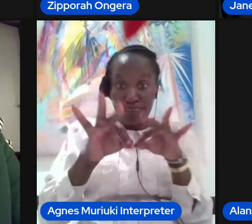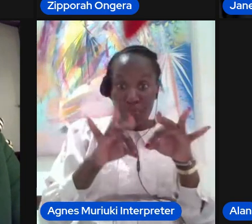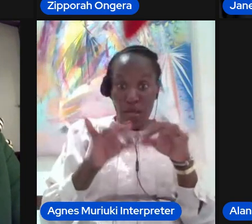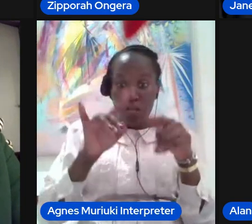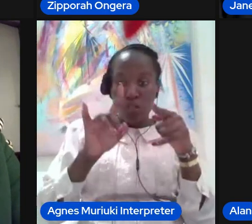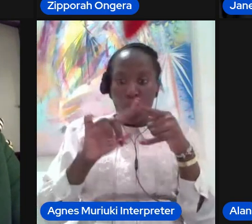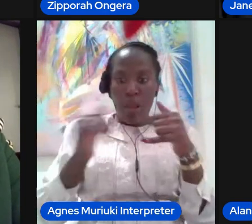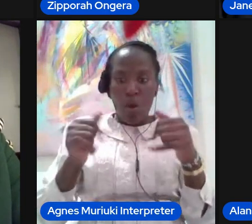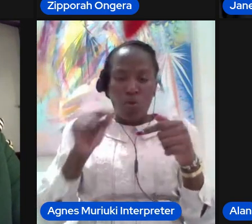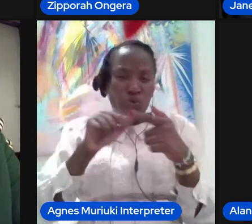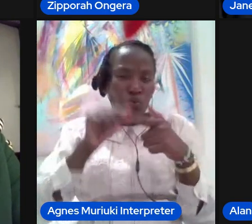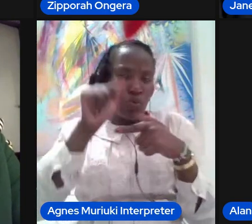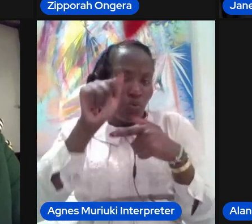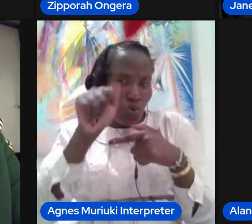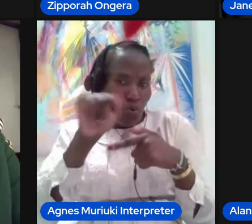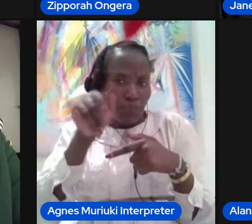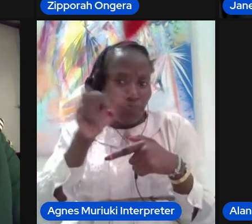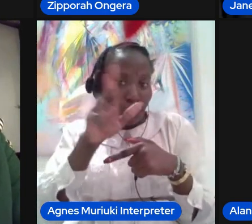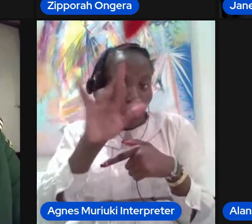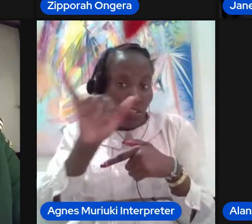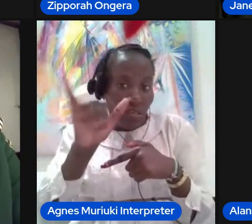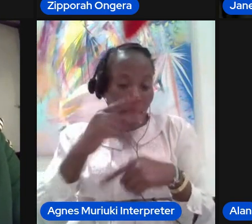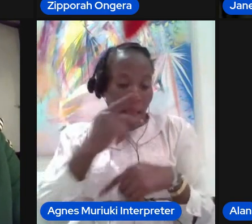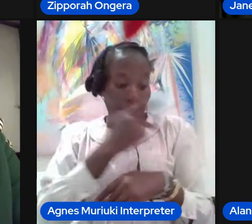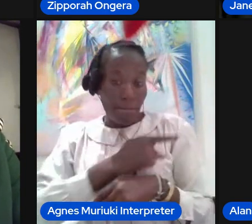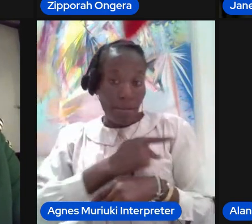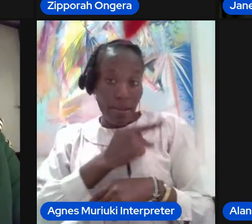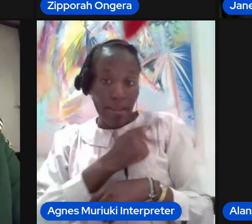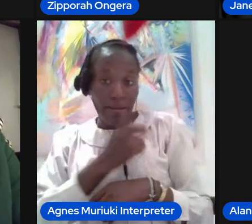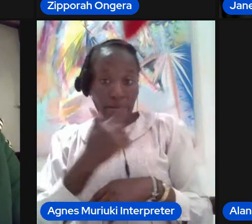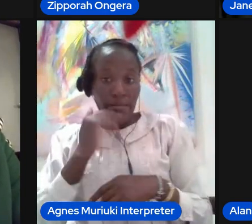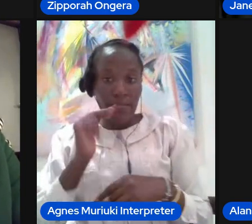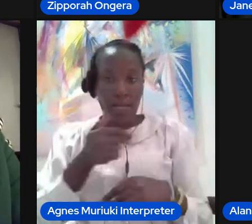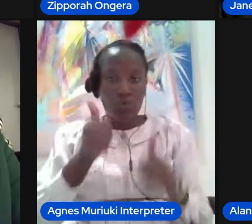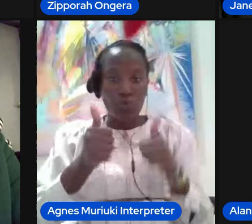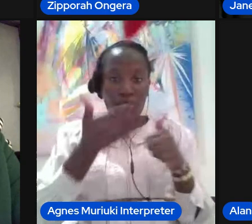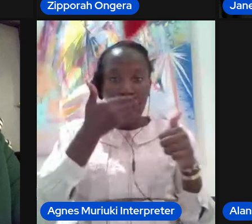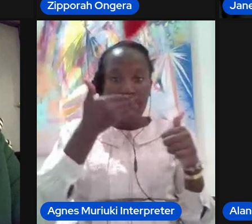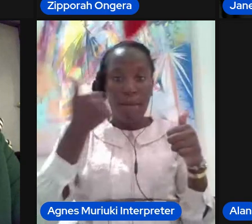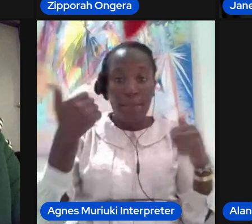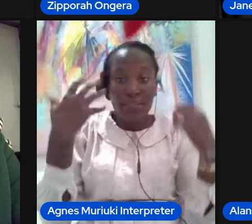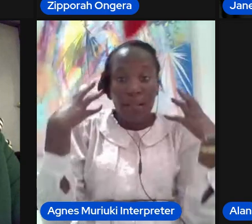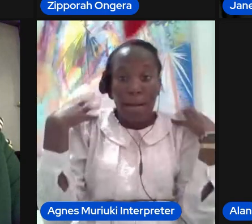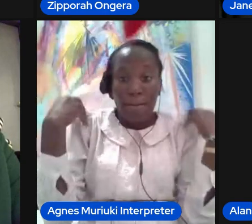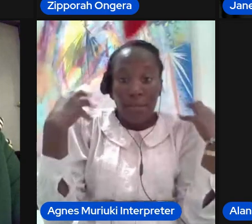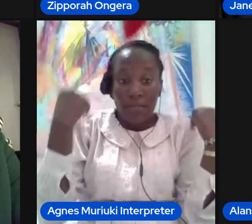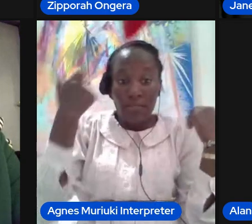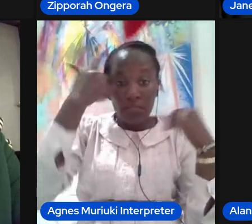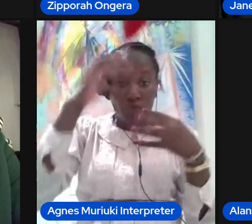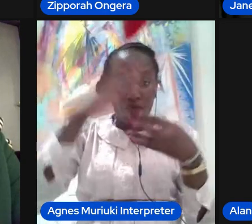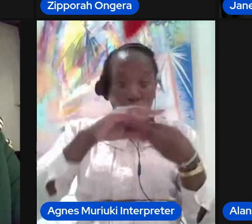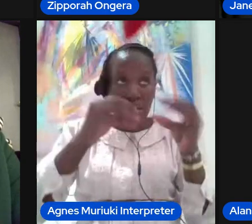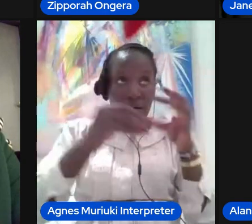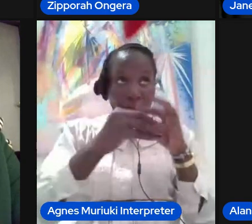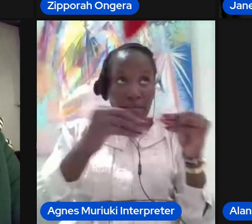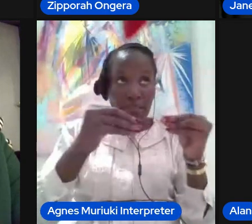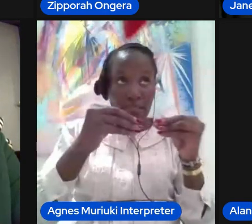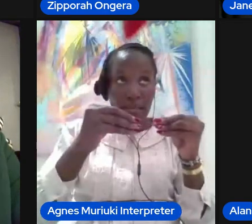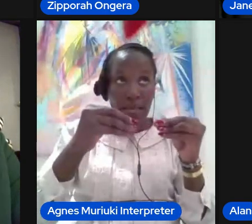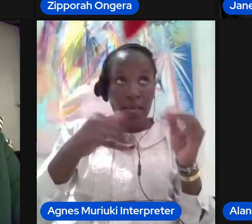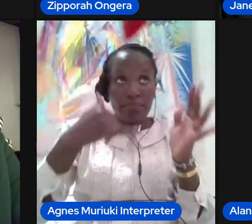you, Jerry, kindly, what are the best practices for creating engaging and